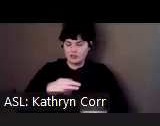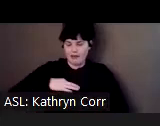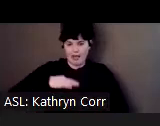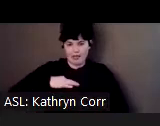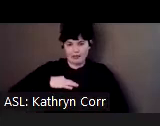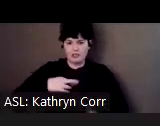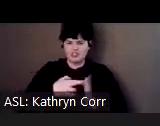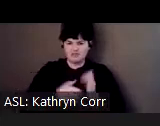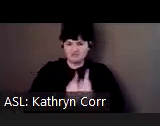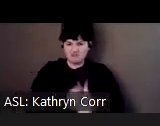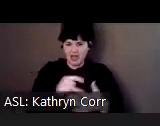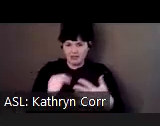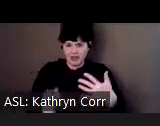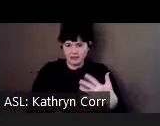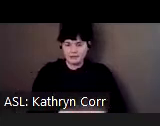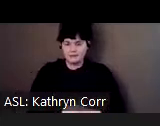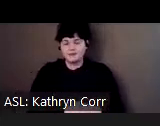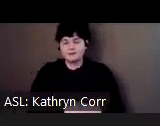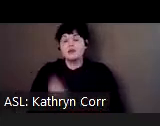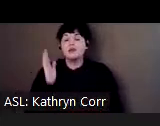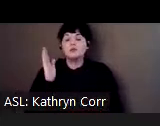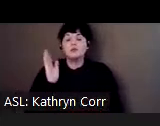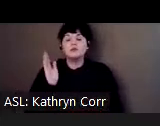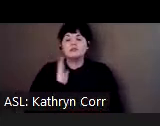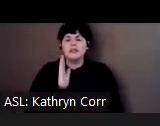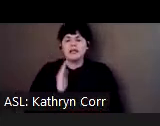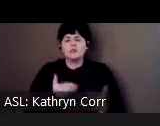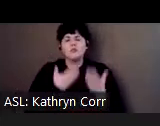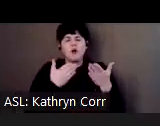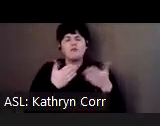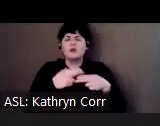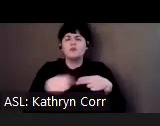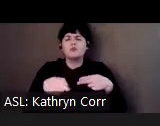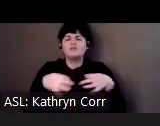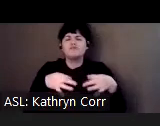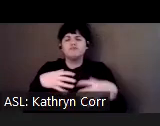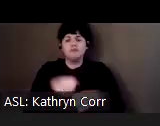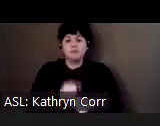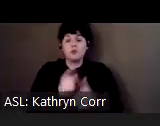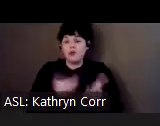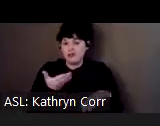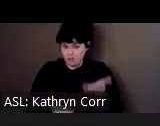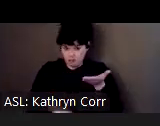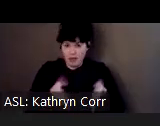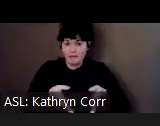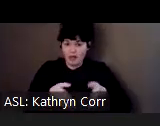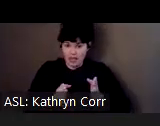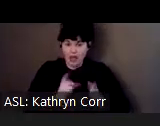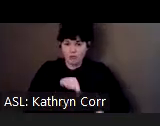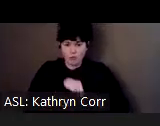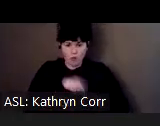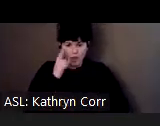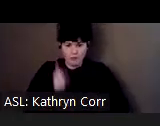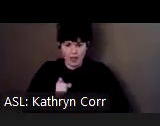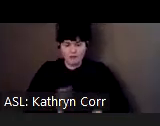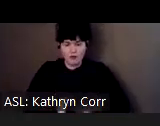guidelines. As I said, this presentation will give you a brief overview of what may be allowed to be set aside. The